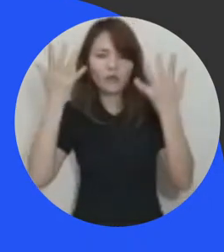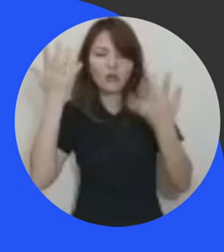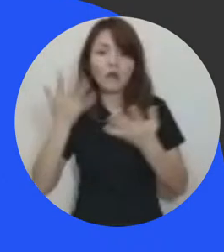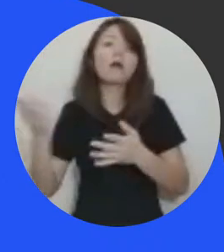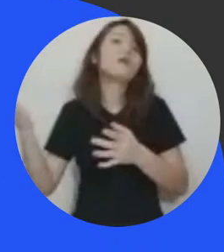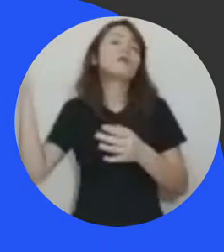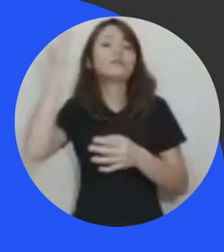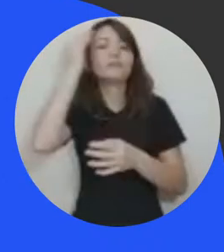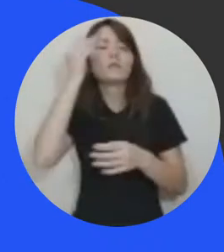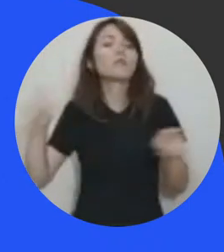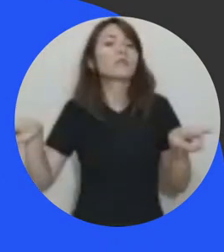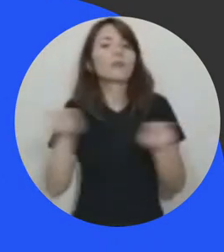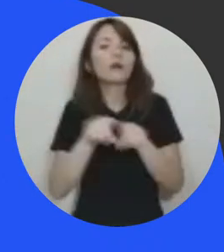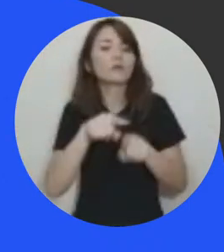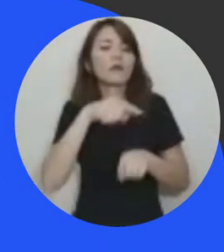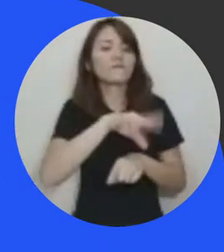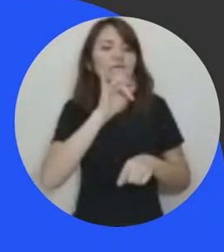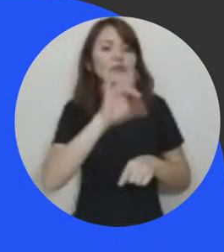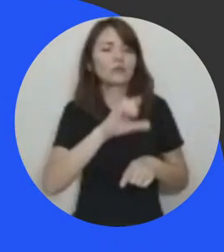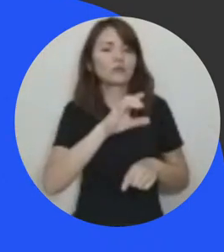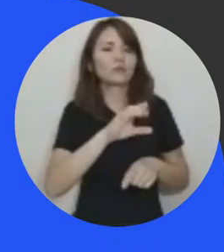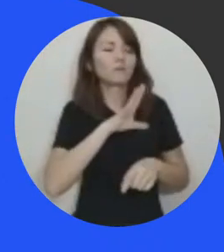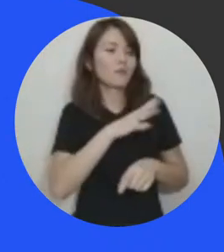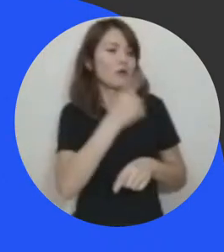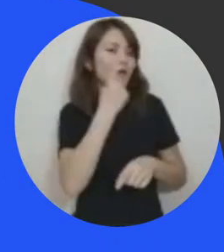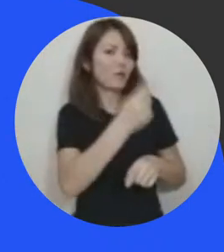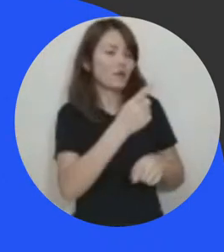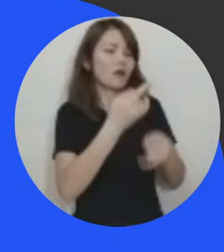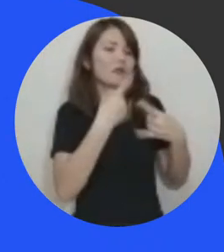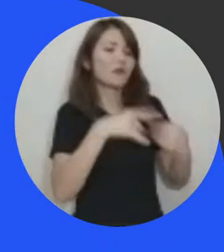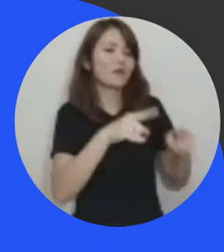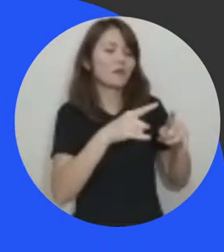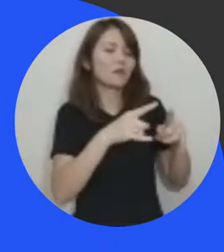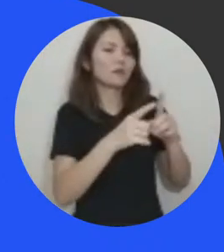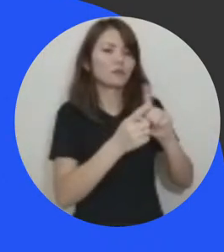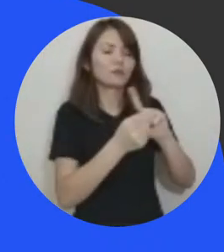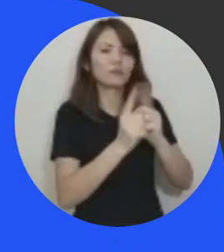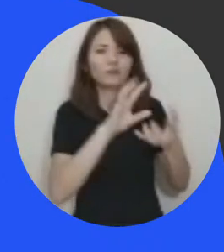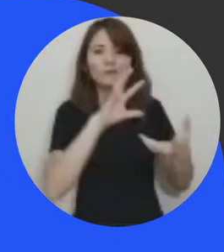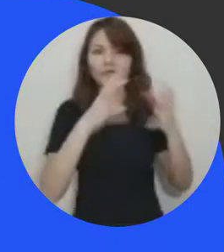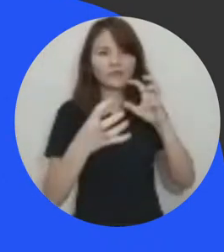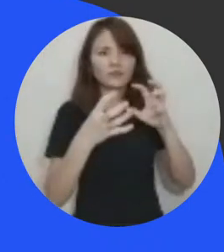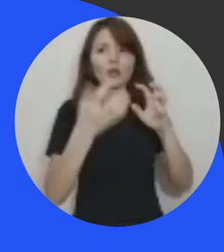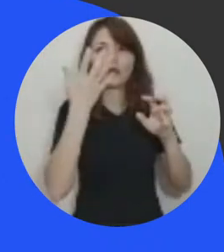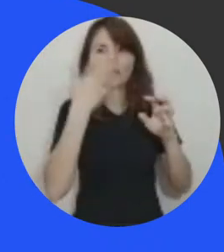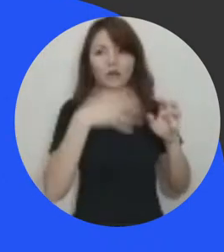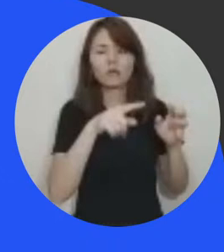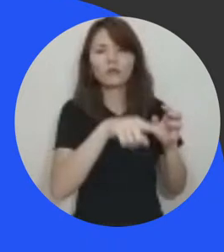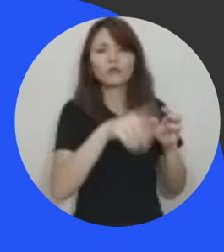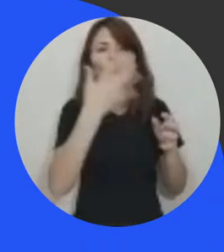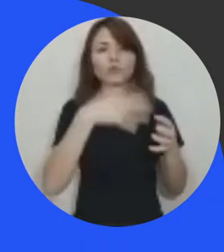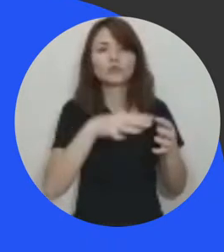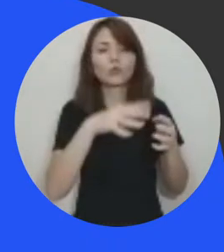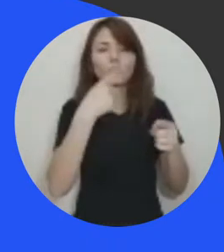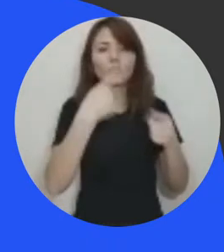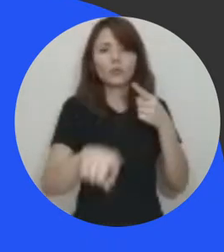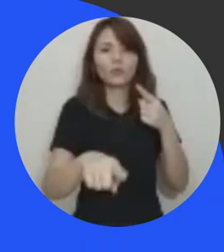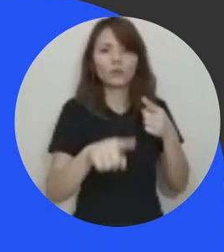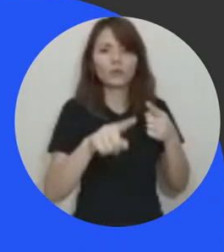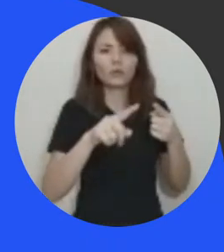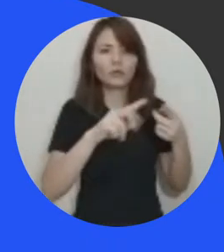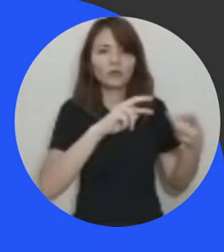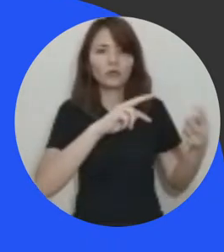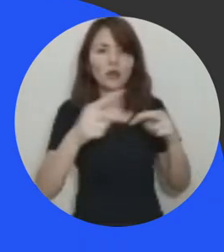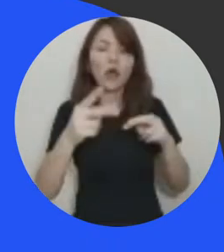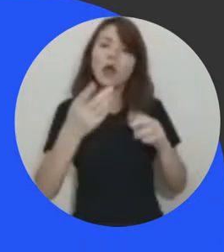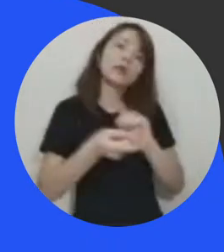broken and won't go on to cause infections. Other times, some of those changes might improve that virus and make